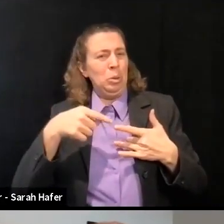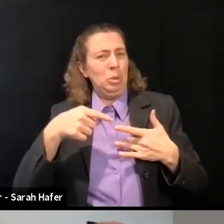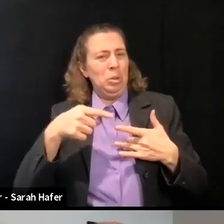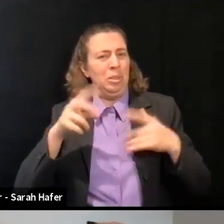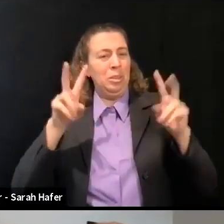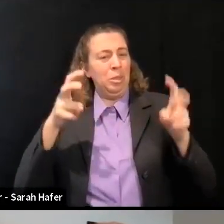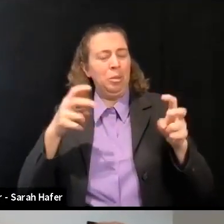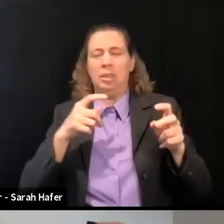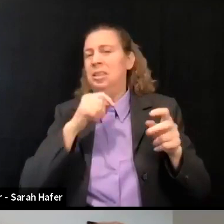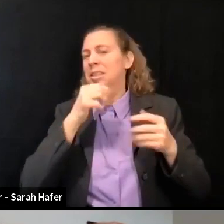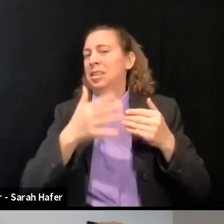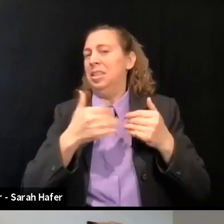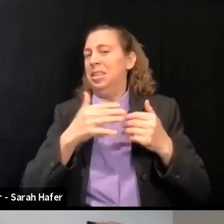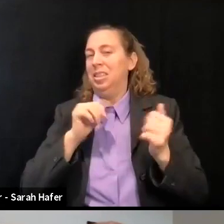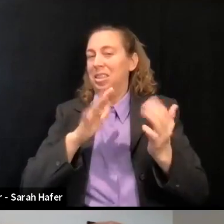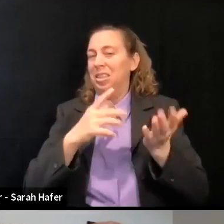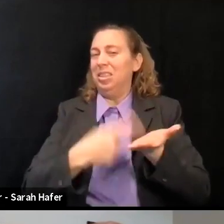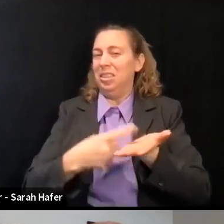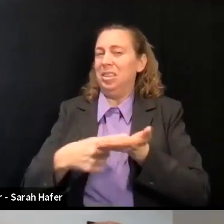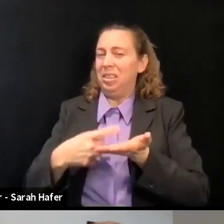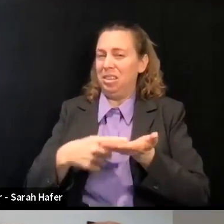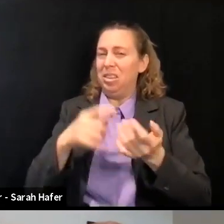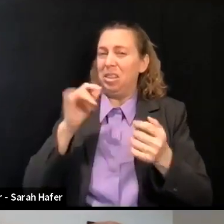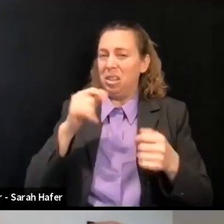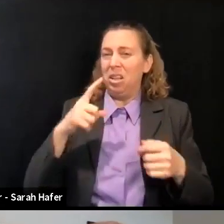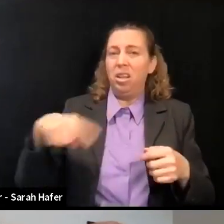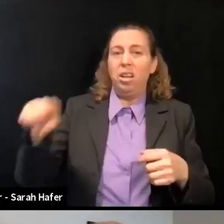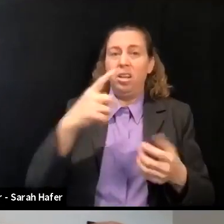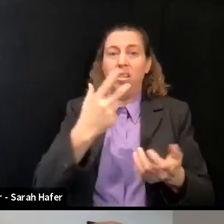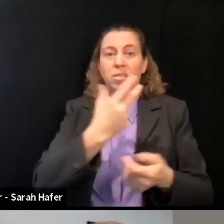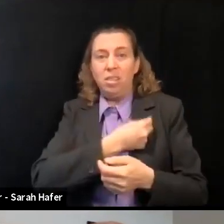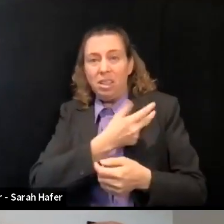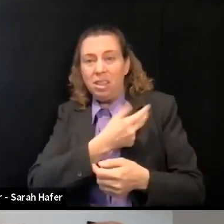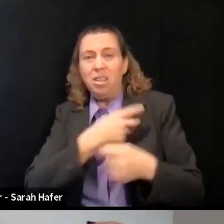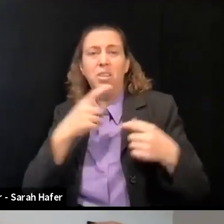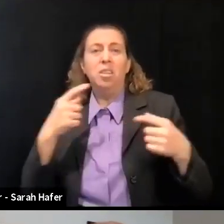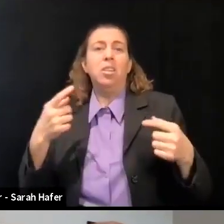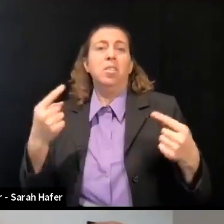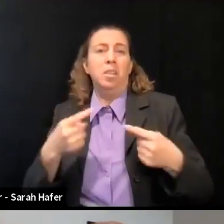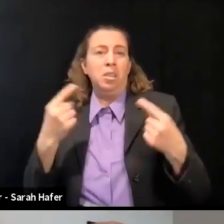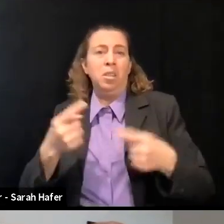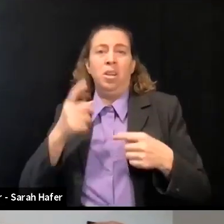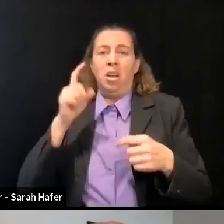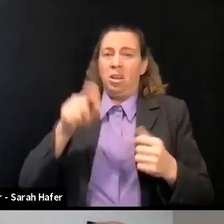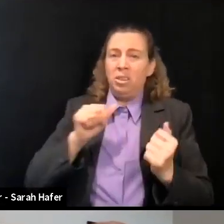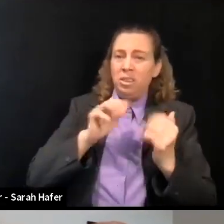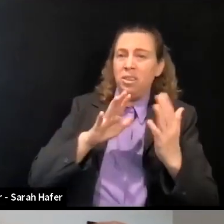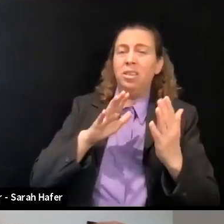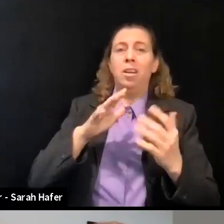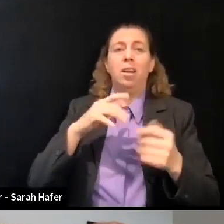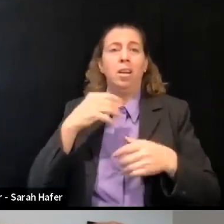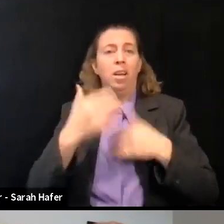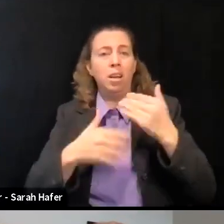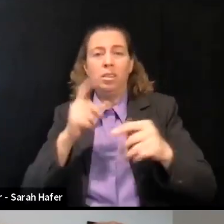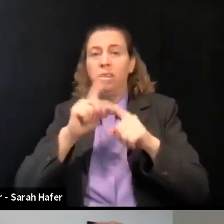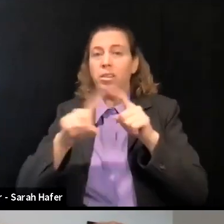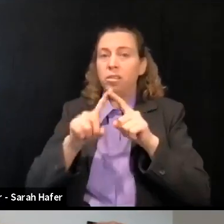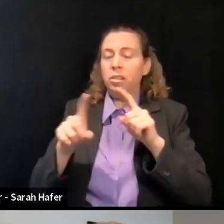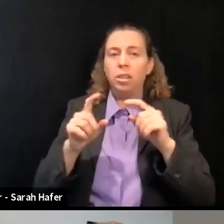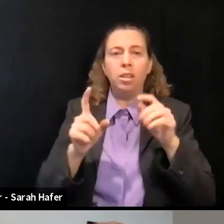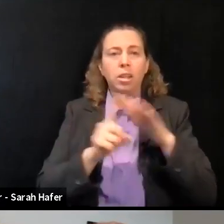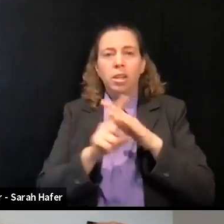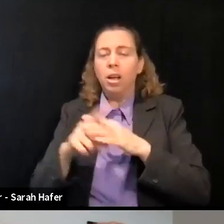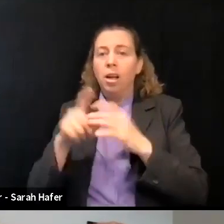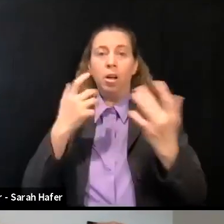many of us. It is painful because of the multiple and difficult situations that it is, that